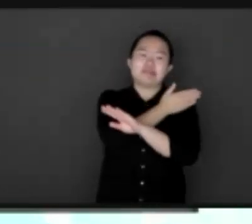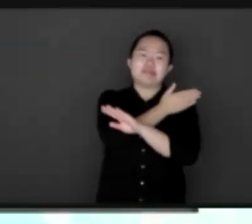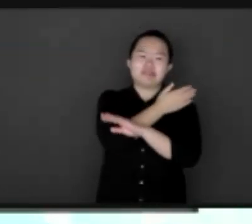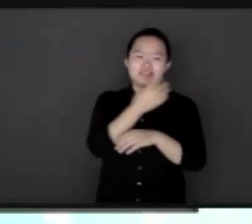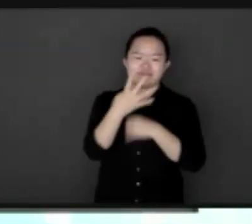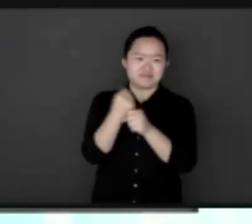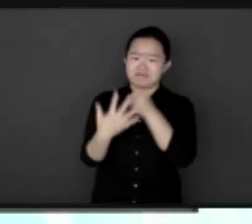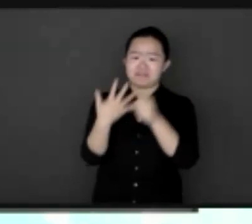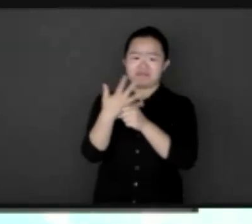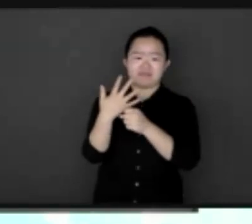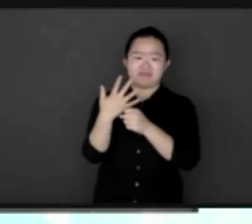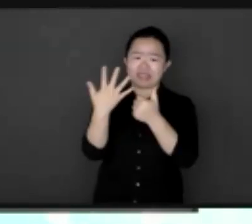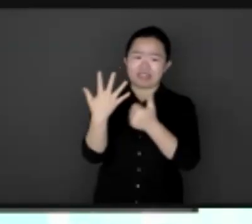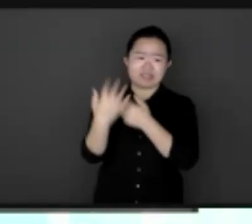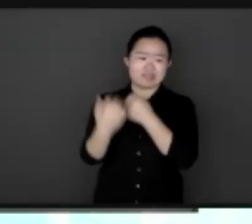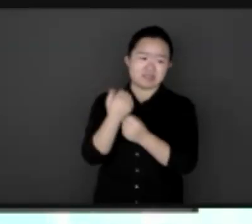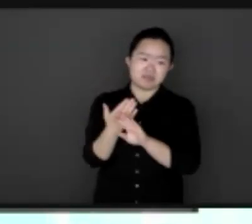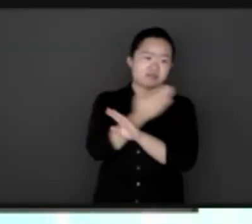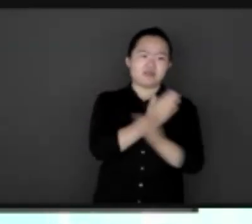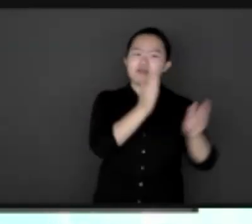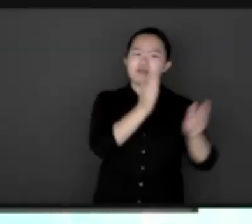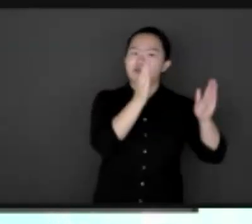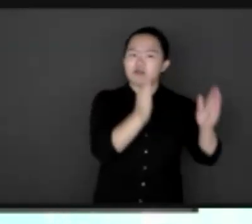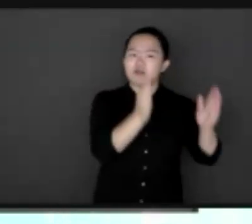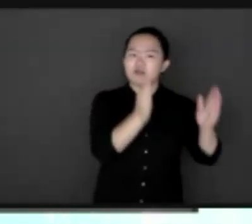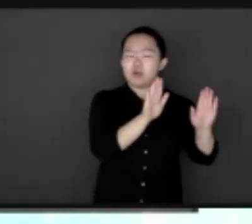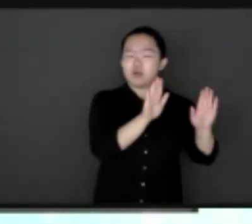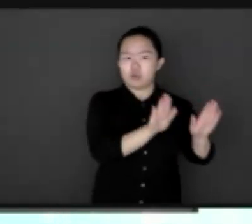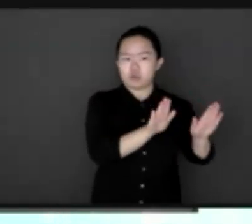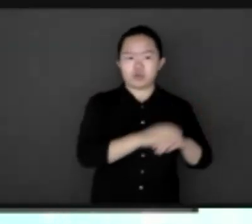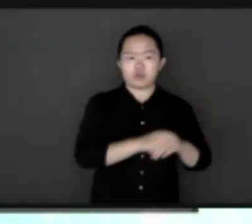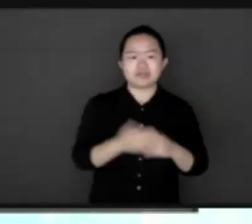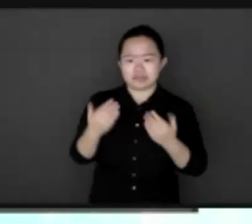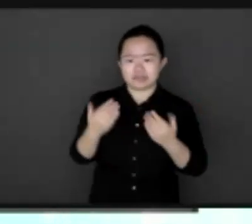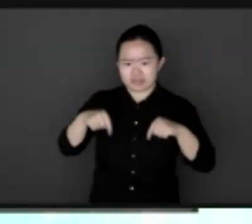I think that's a reasonable way of making legislation.